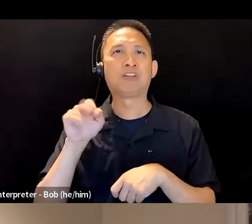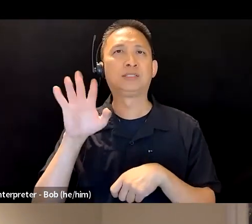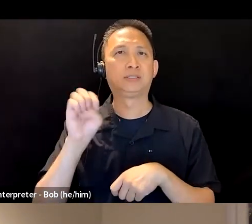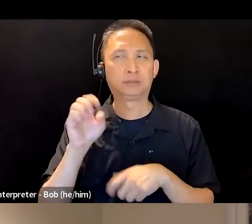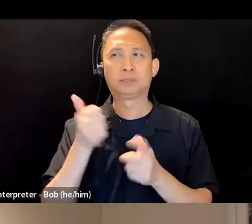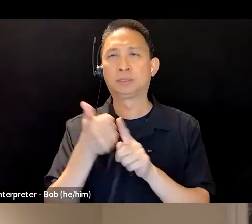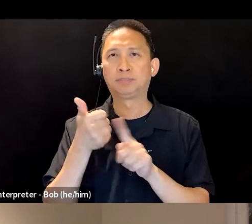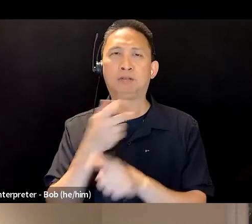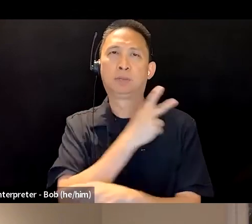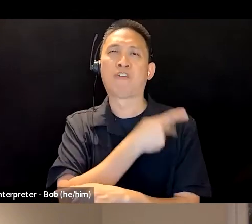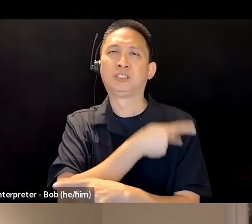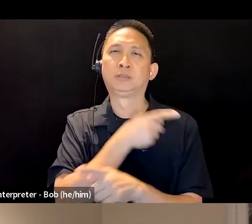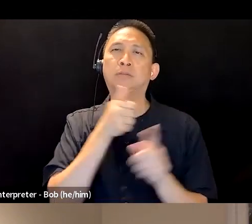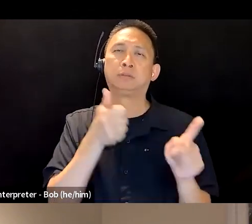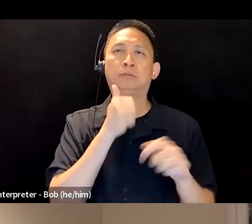funded or government funded.